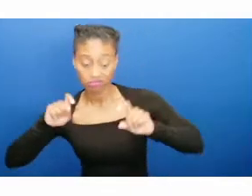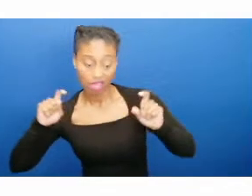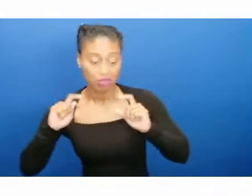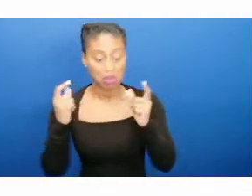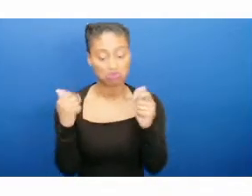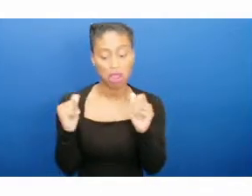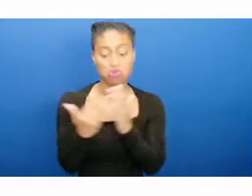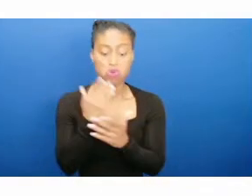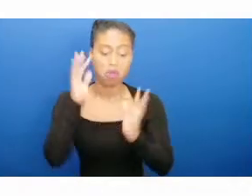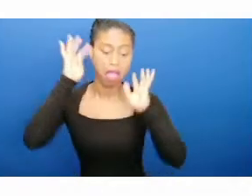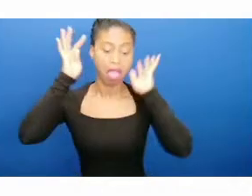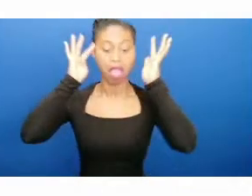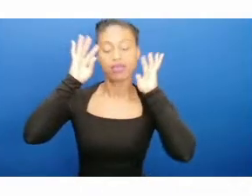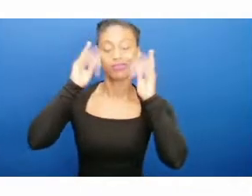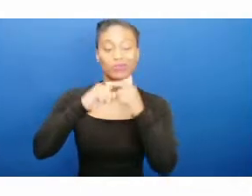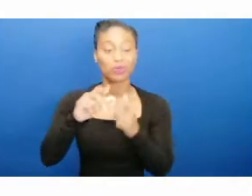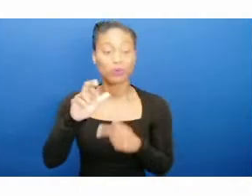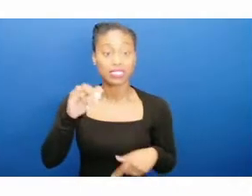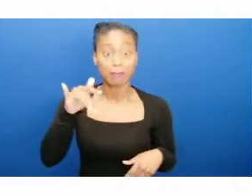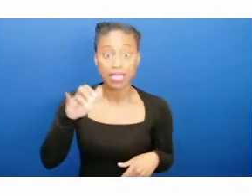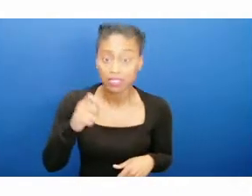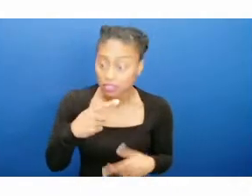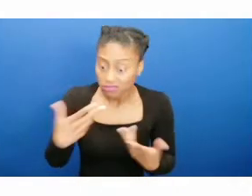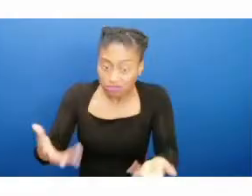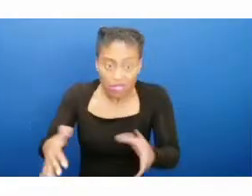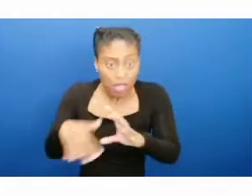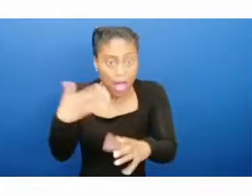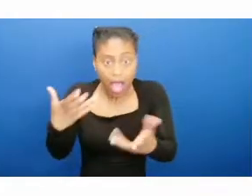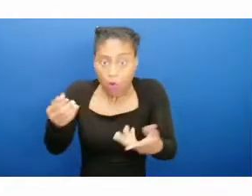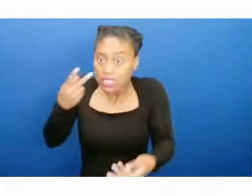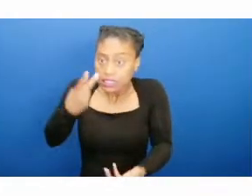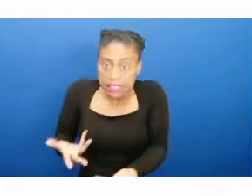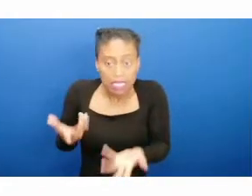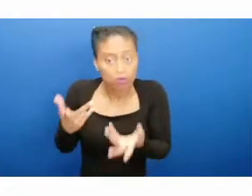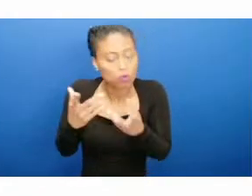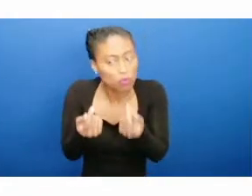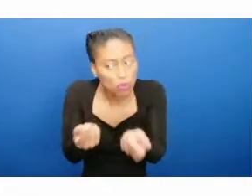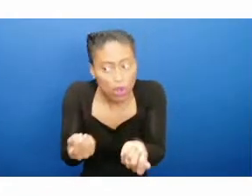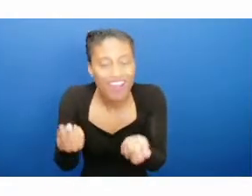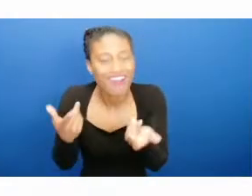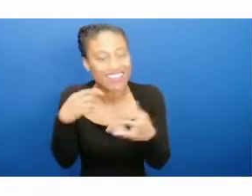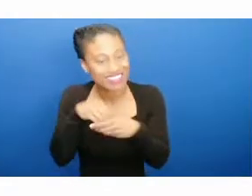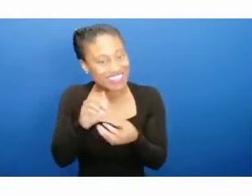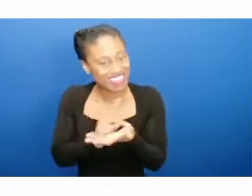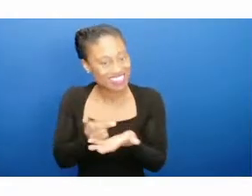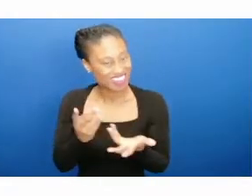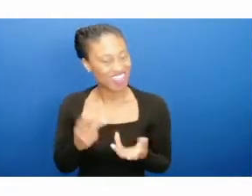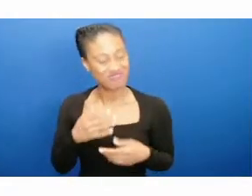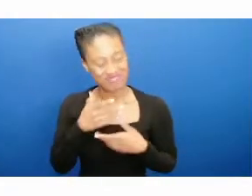share, feel free to email us and let us know what they look like. We want to see what you're doing in the kitchen.